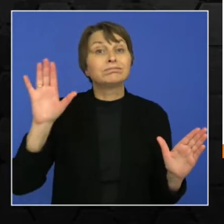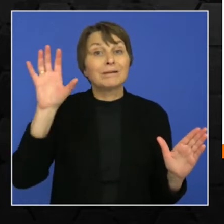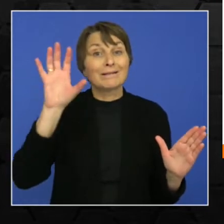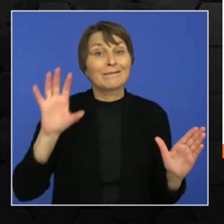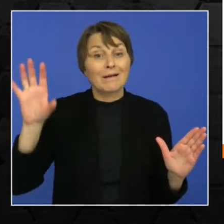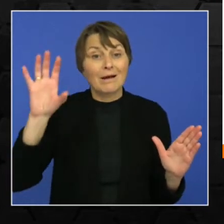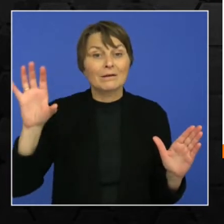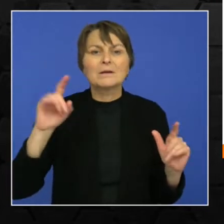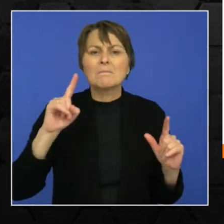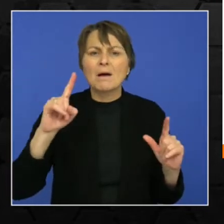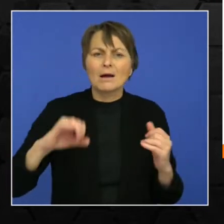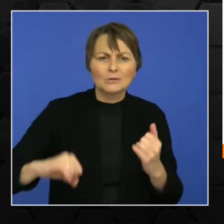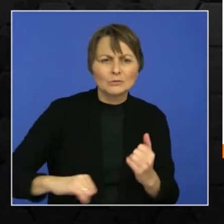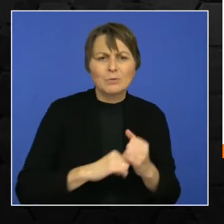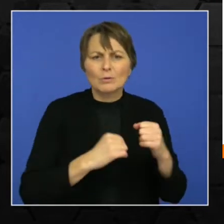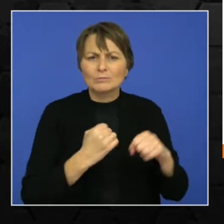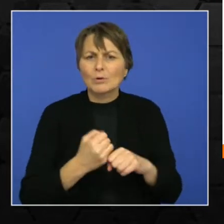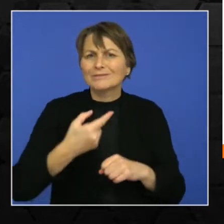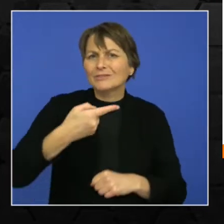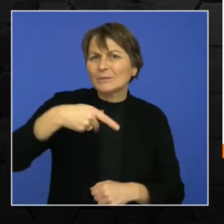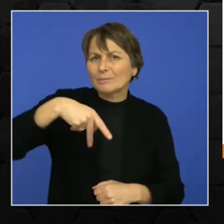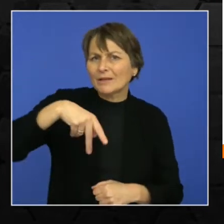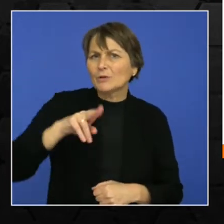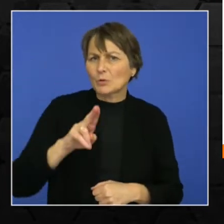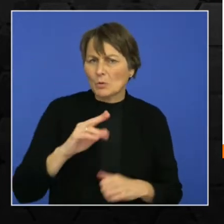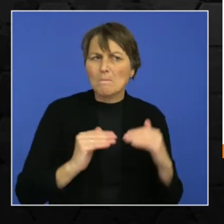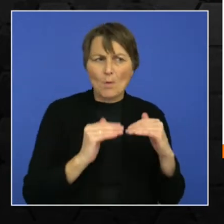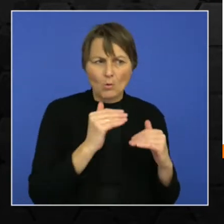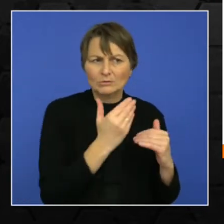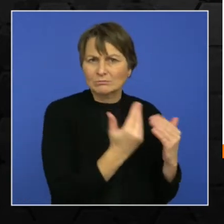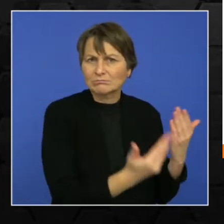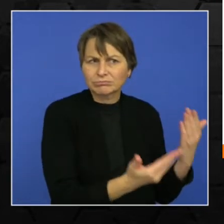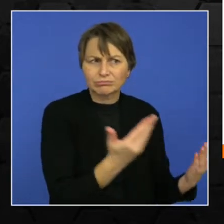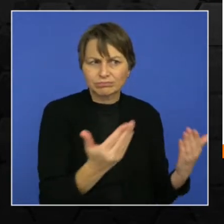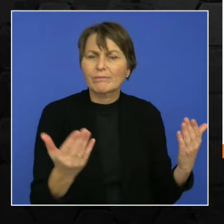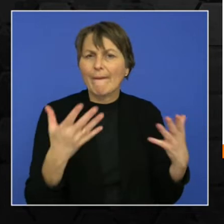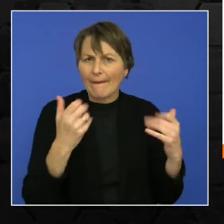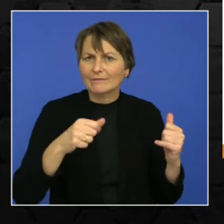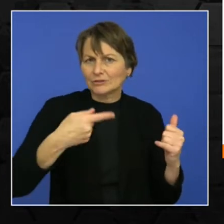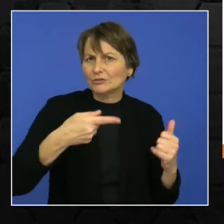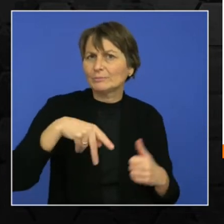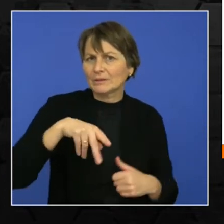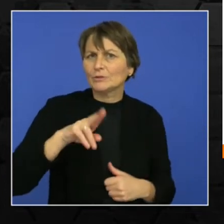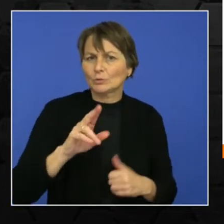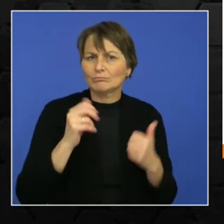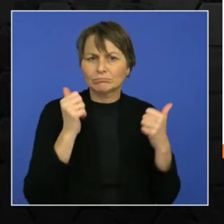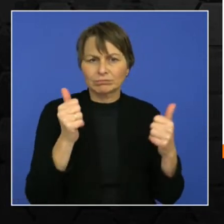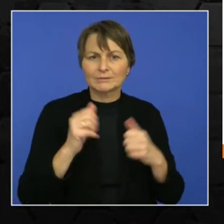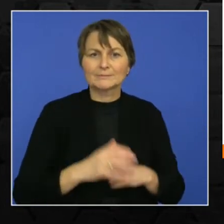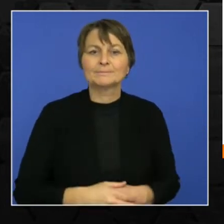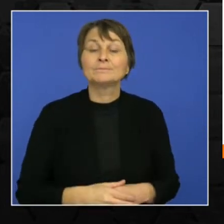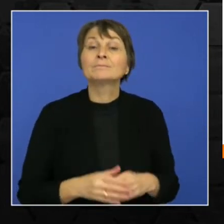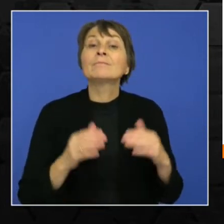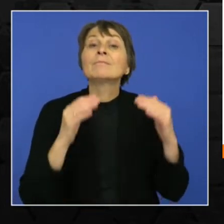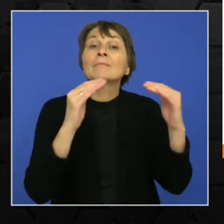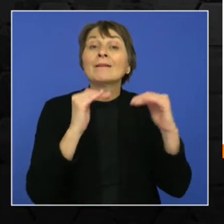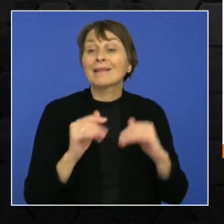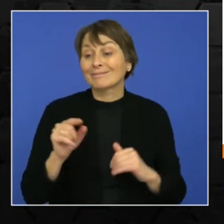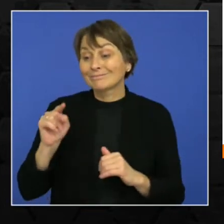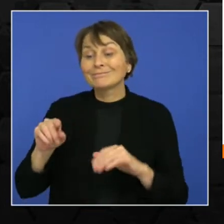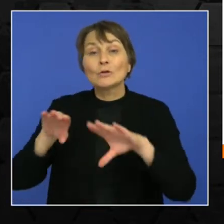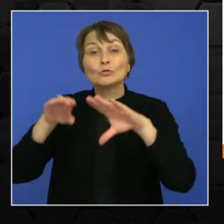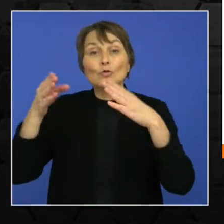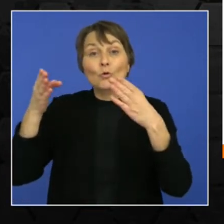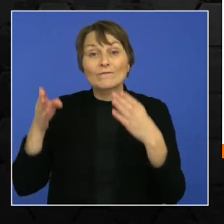support most of the 84% of devices through, you can say, WebGL. Cool. Talking about server, use TensorFlow saved model